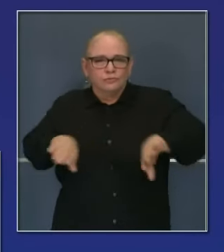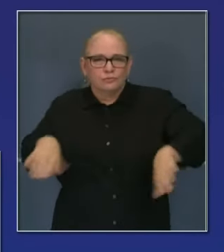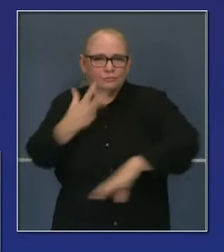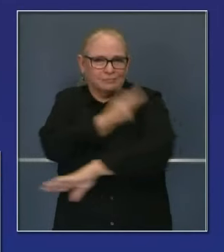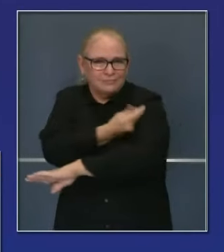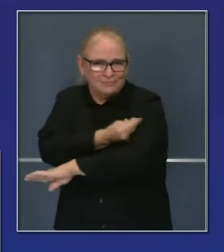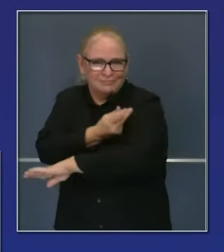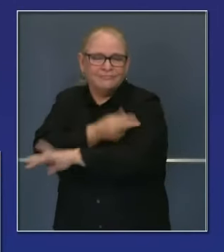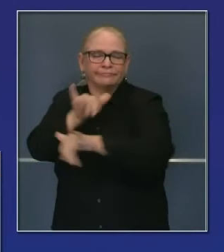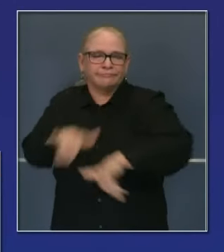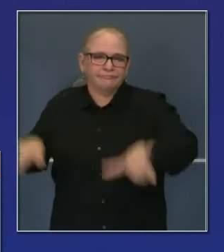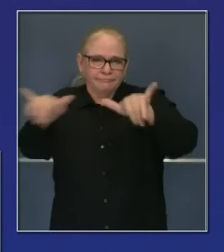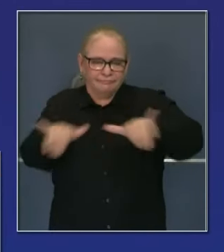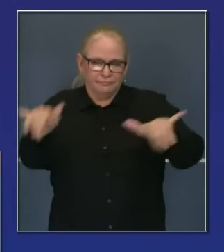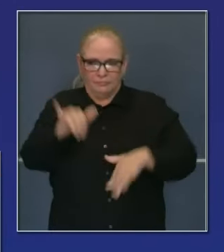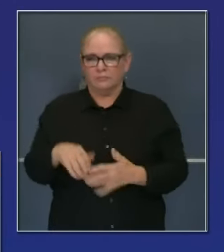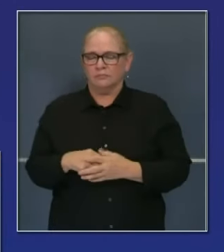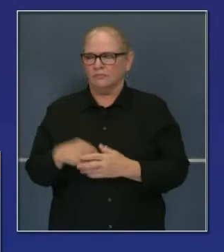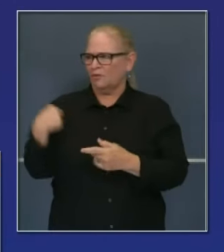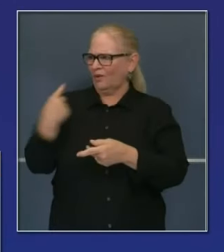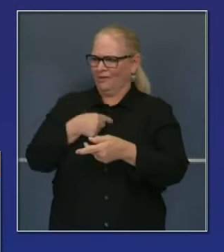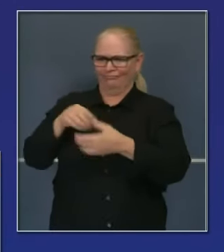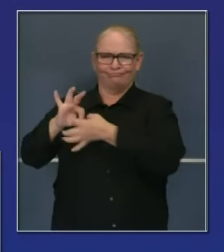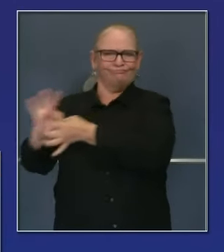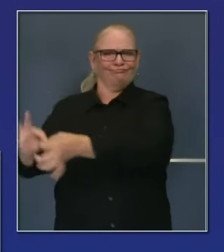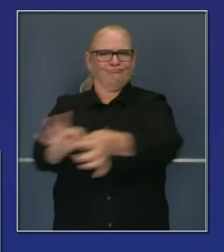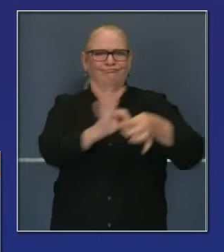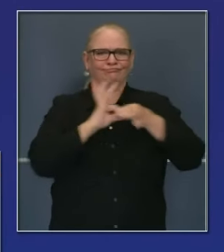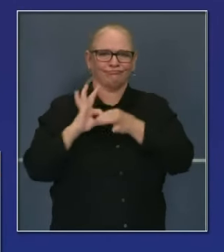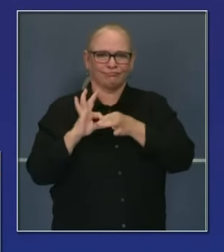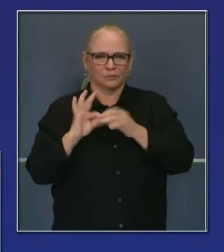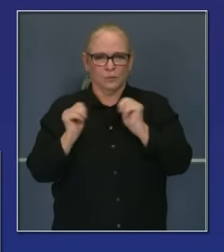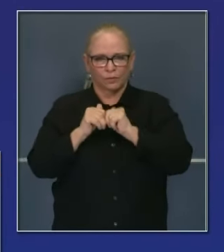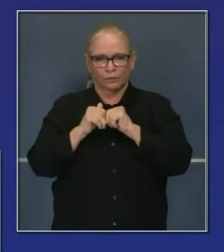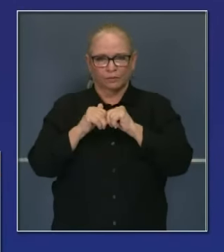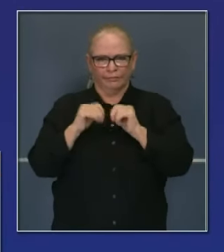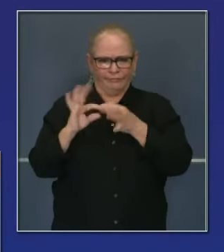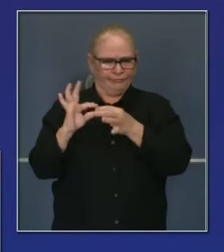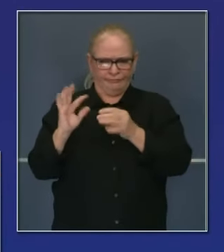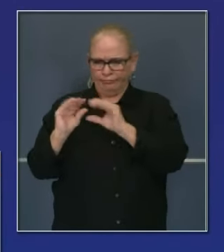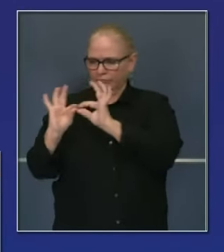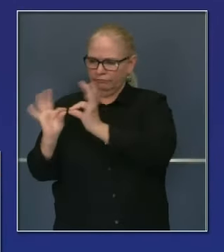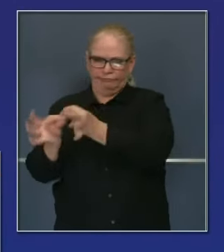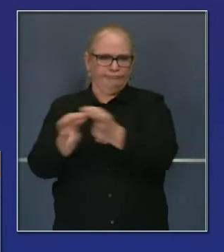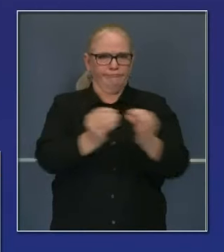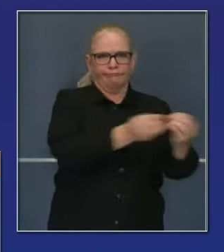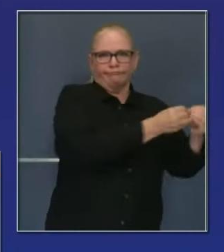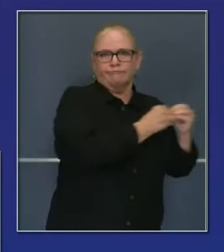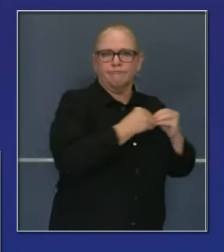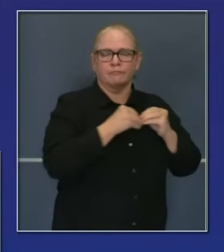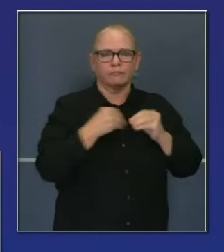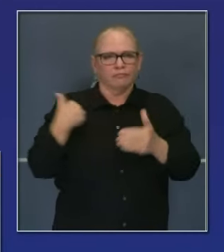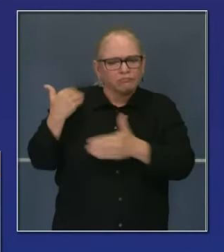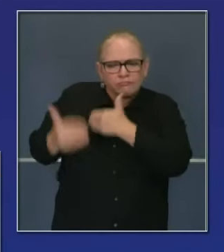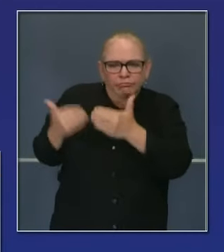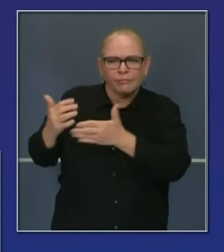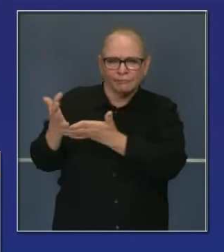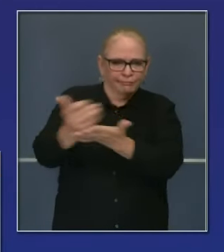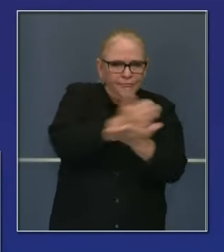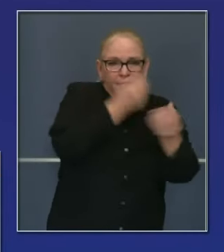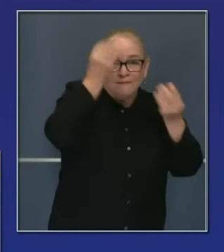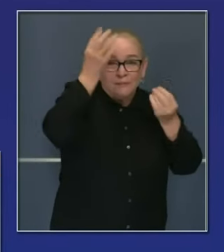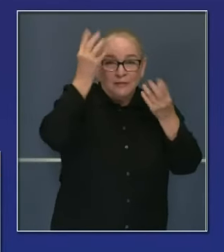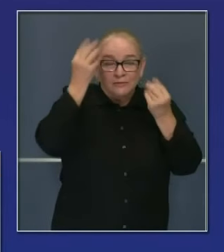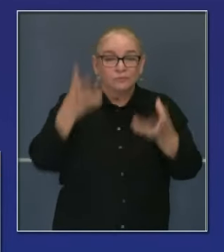protocols. Well-established partners at the grassroots level, well-established protocols, information gathering, confidentiality